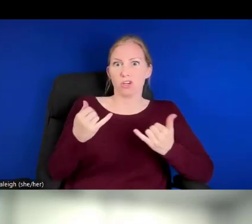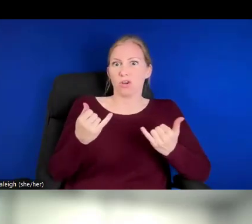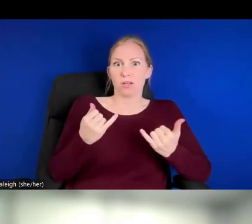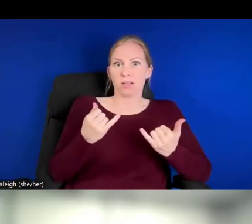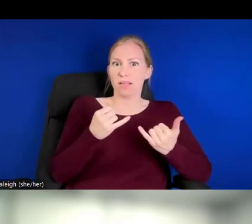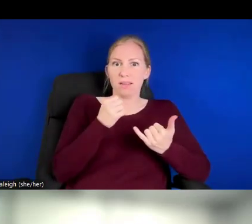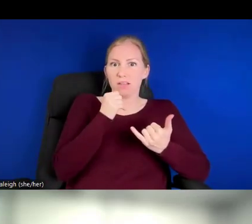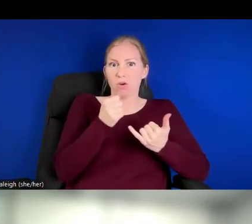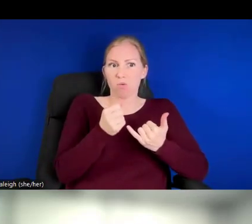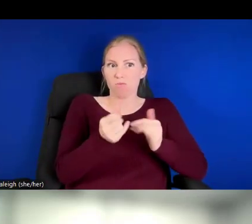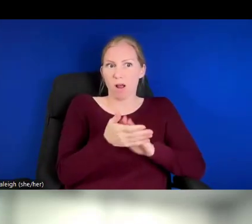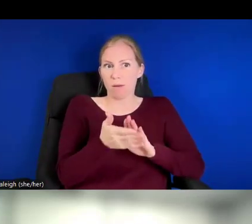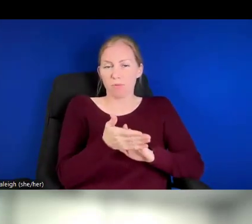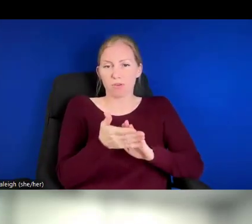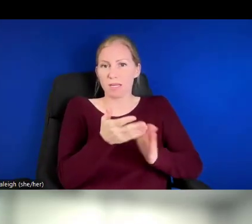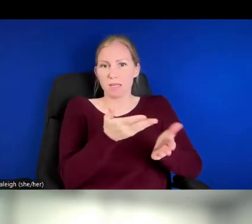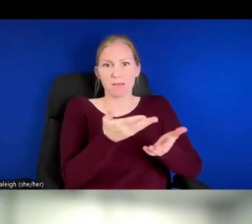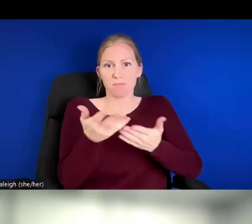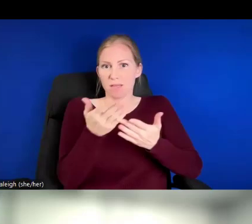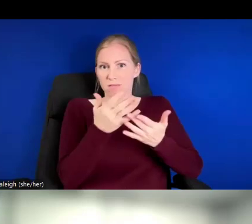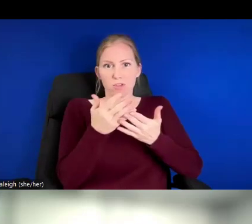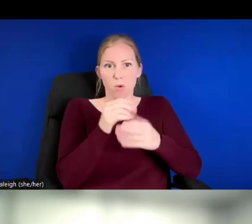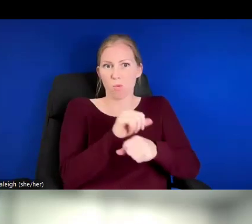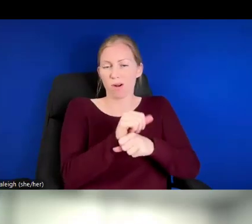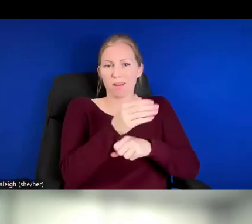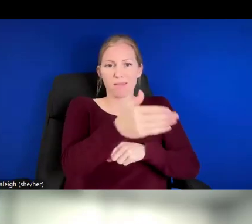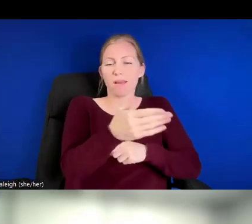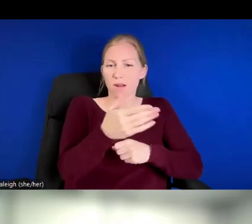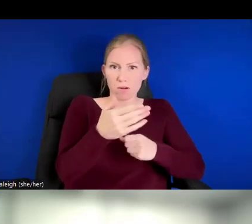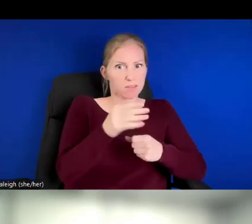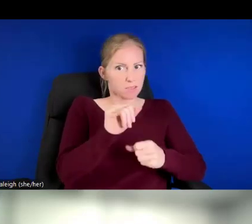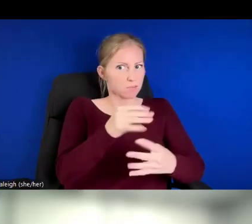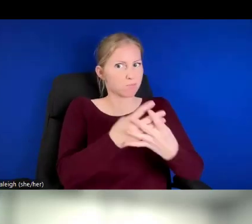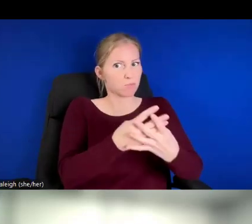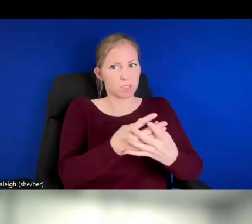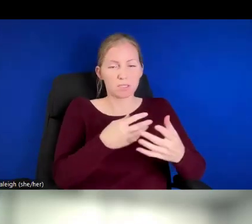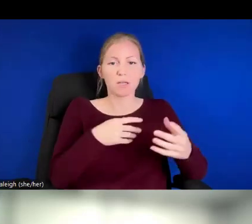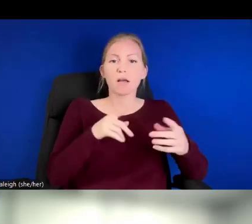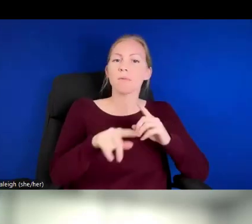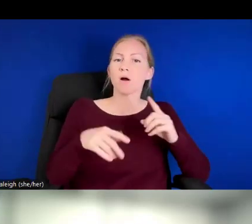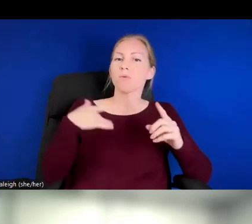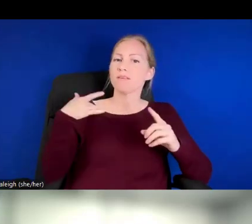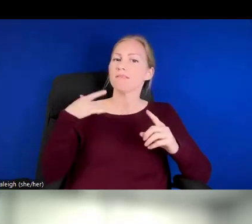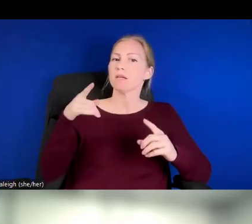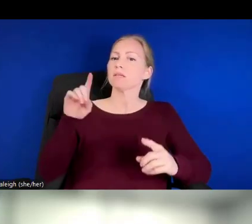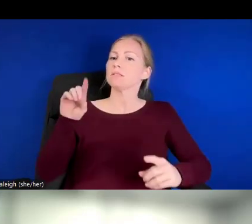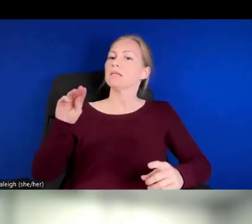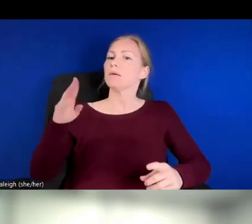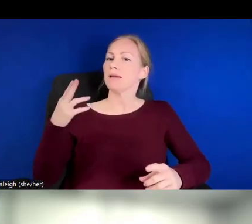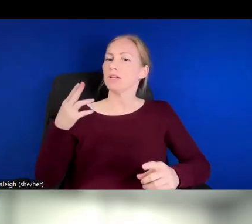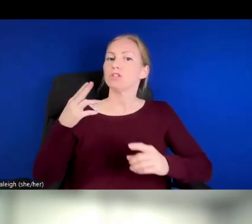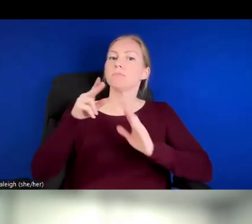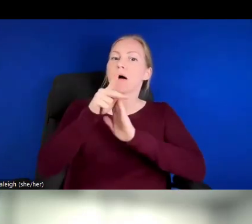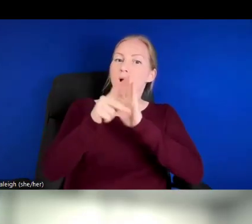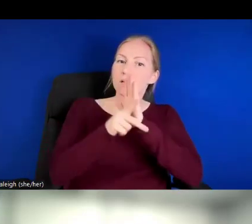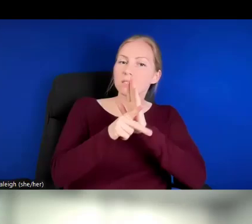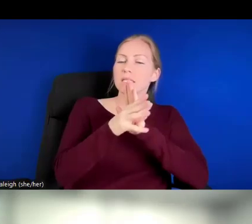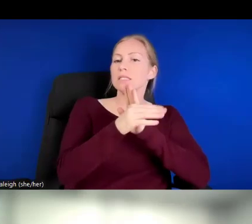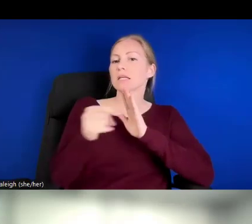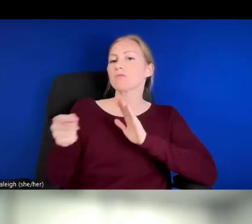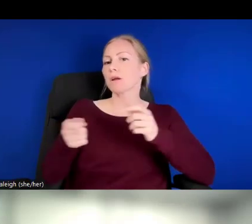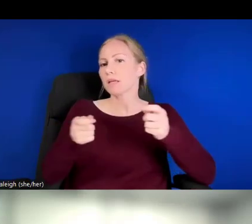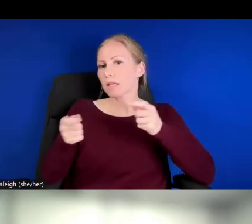a prison. But we do feel that the application of DMH policies and regulations